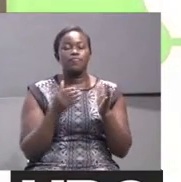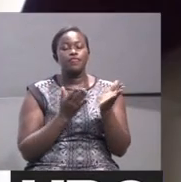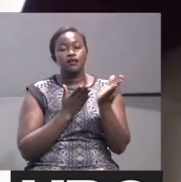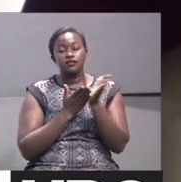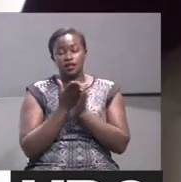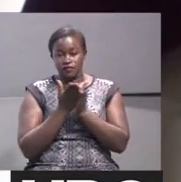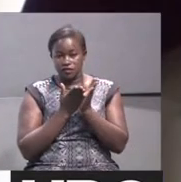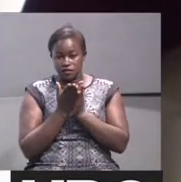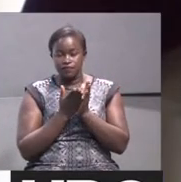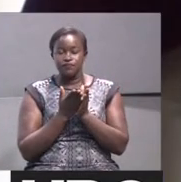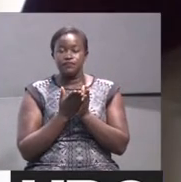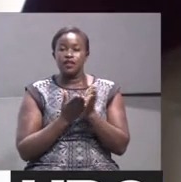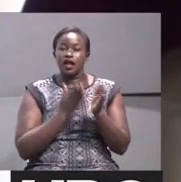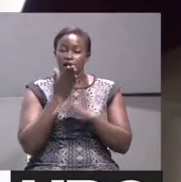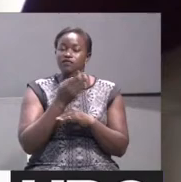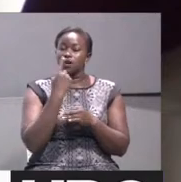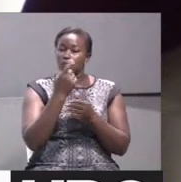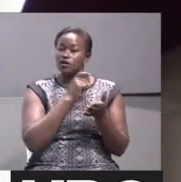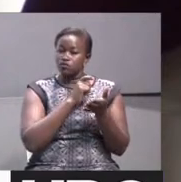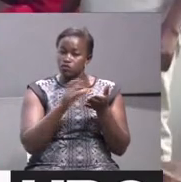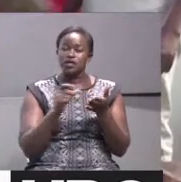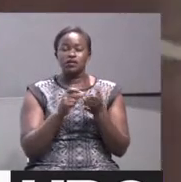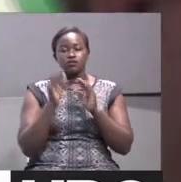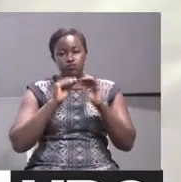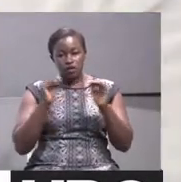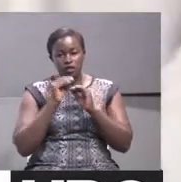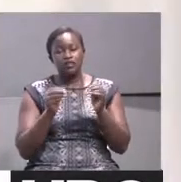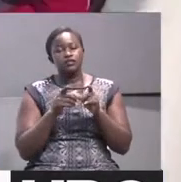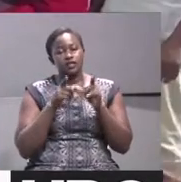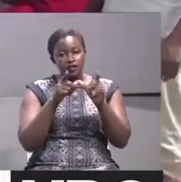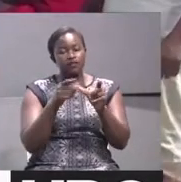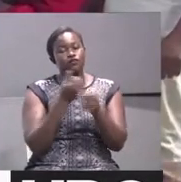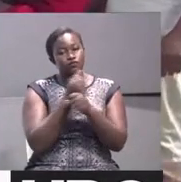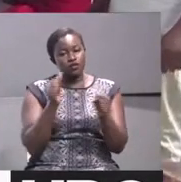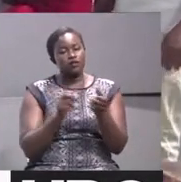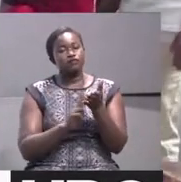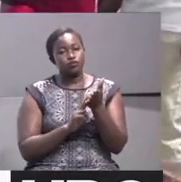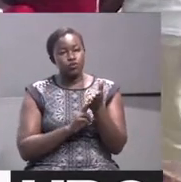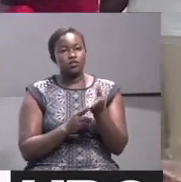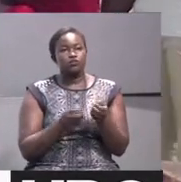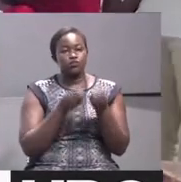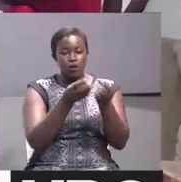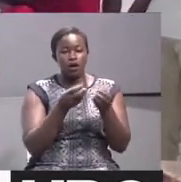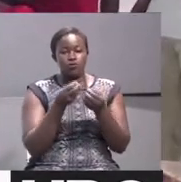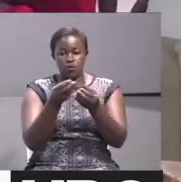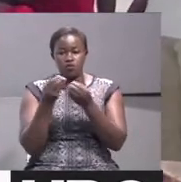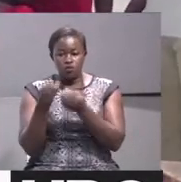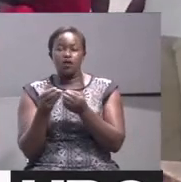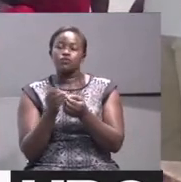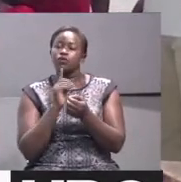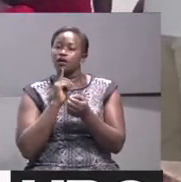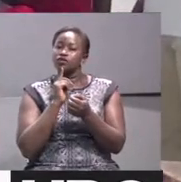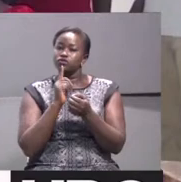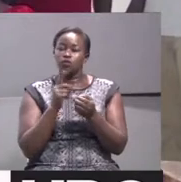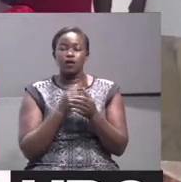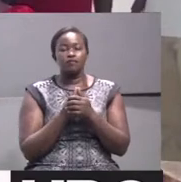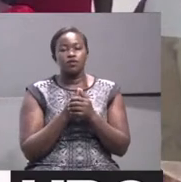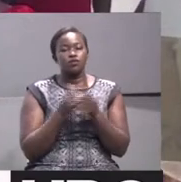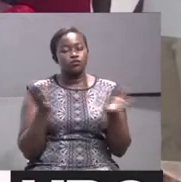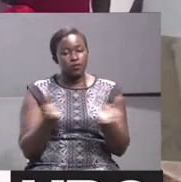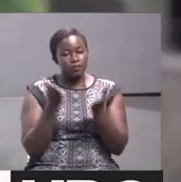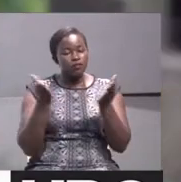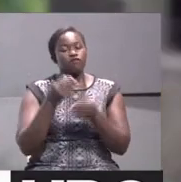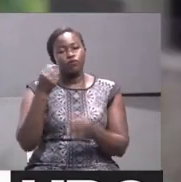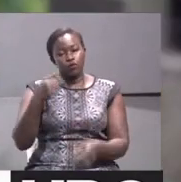services. After the week's training, certificates of safe use were awarded as an assurance on improving